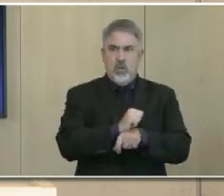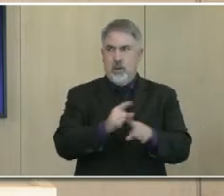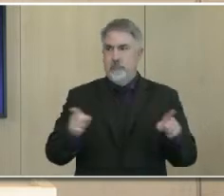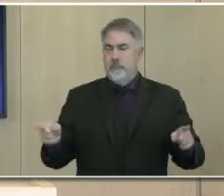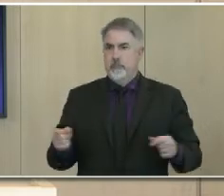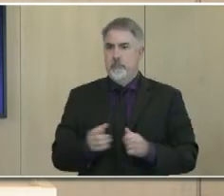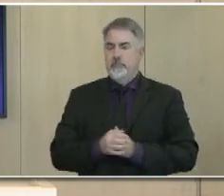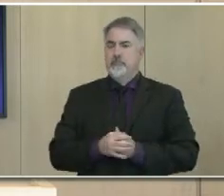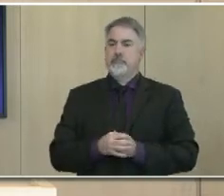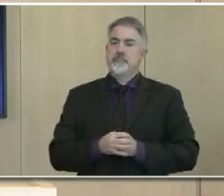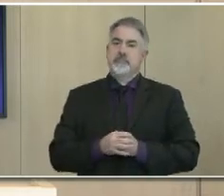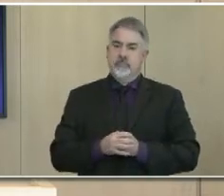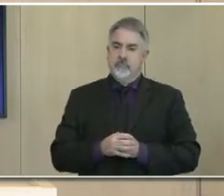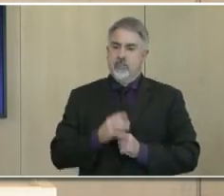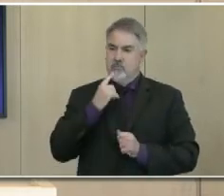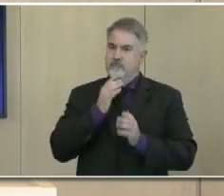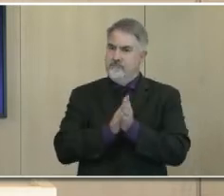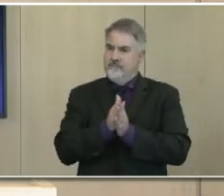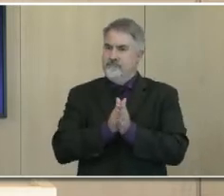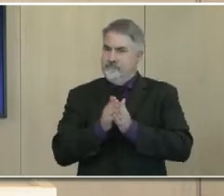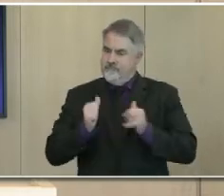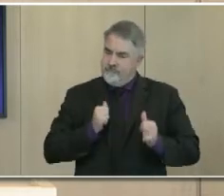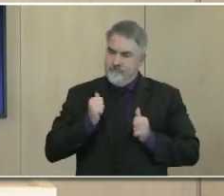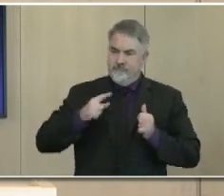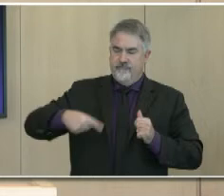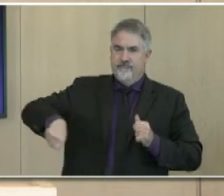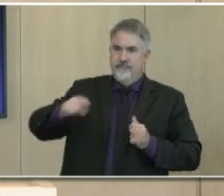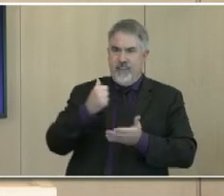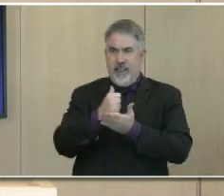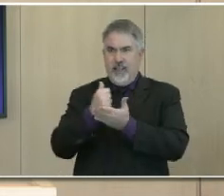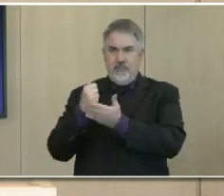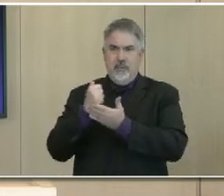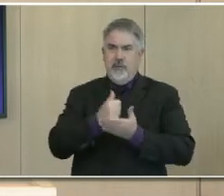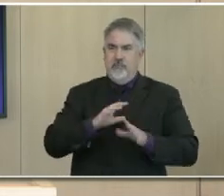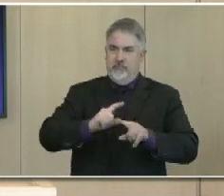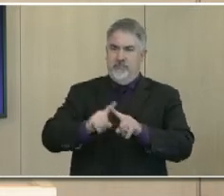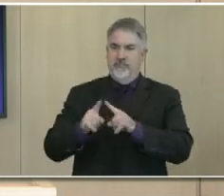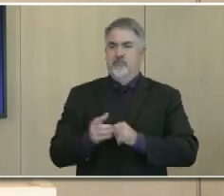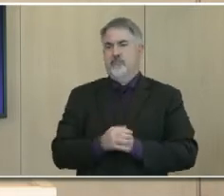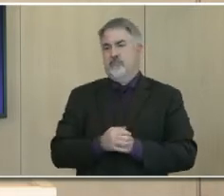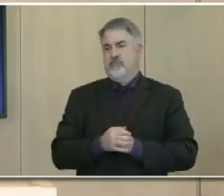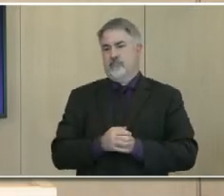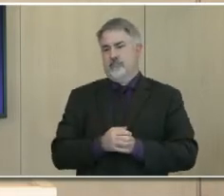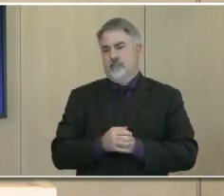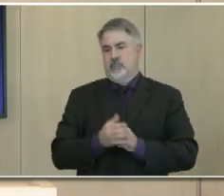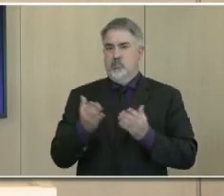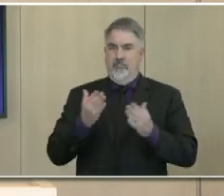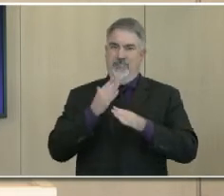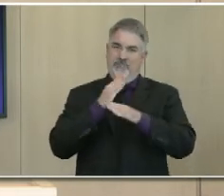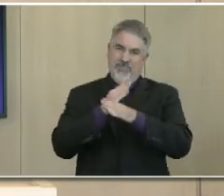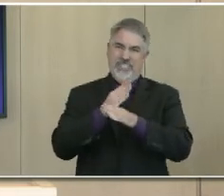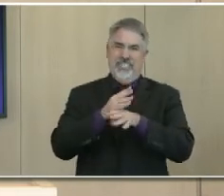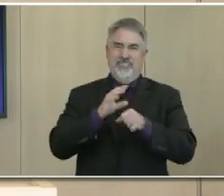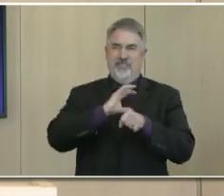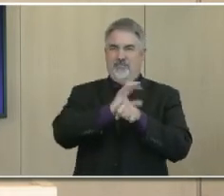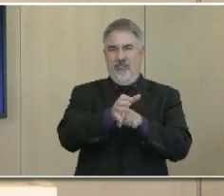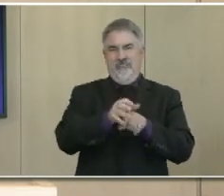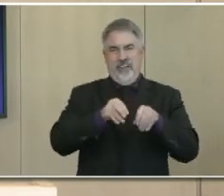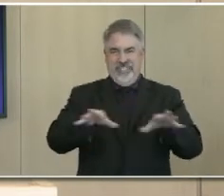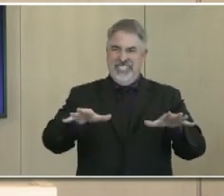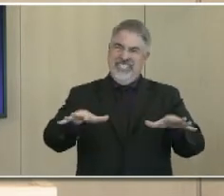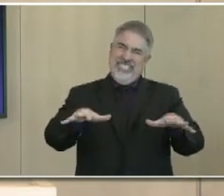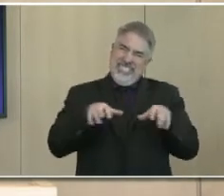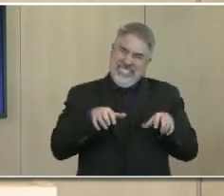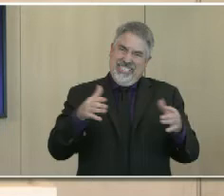aggressive nature that they bring in doing everything we can to serve San Diego. With that, I'd like to introduce Dr. Wilma Wooten for our public health